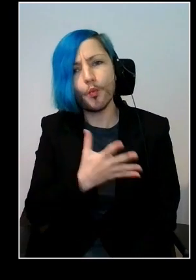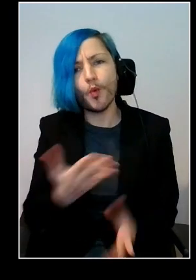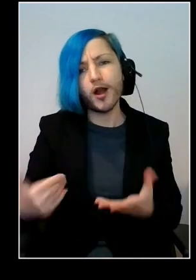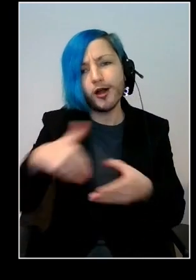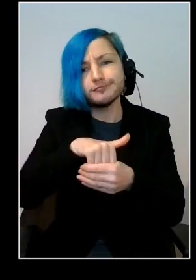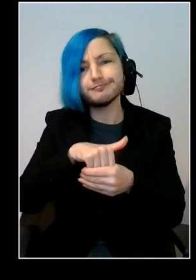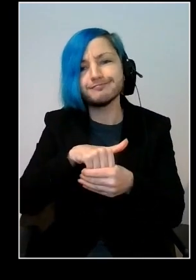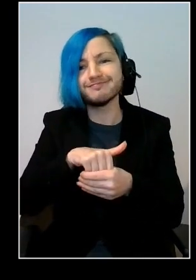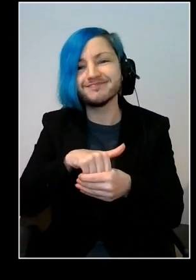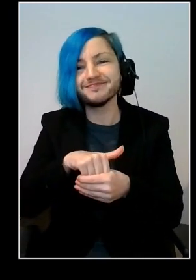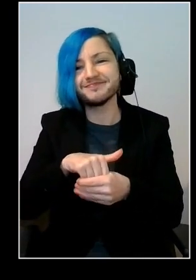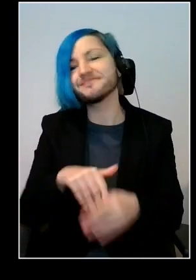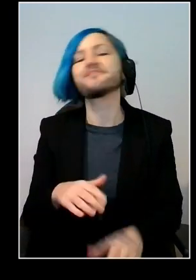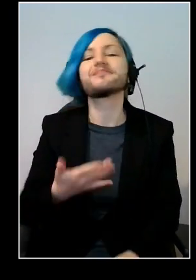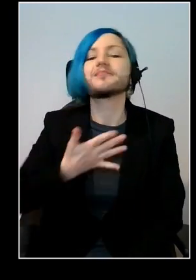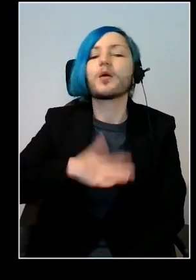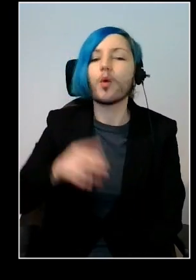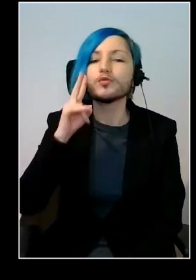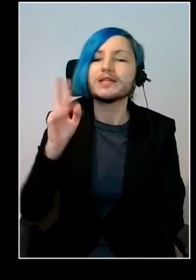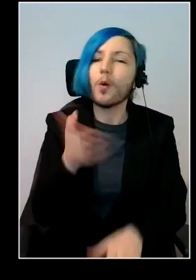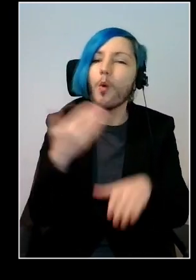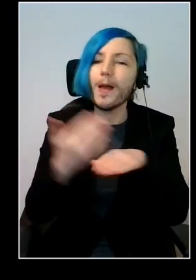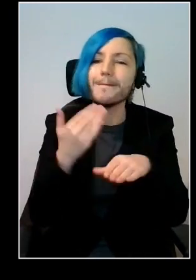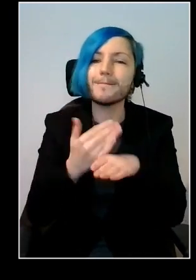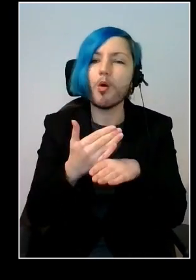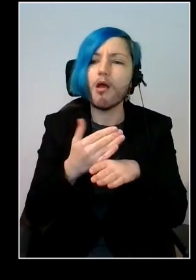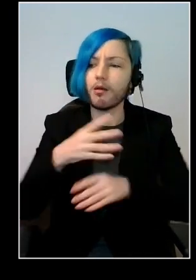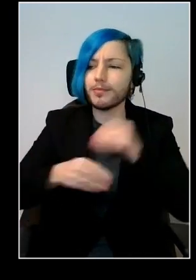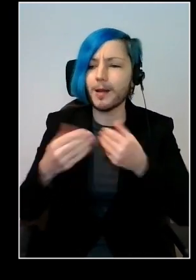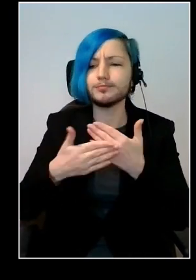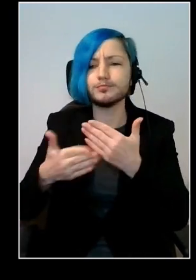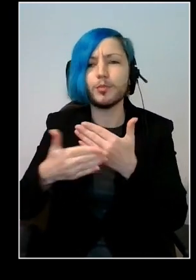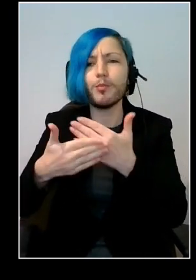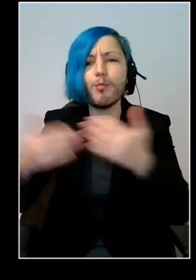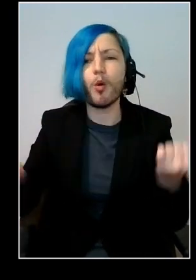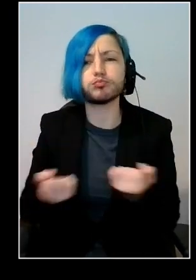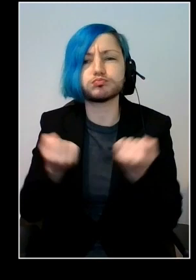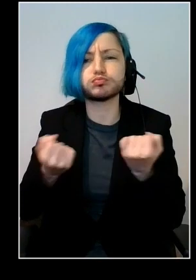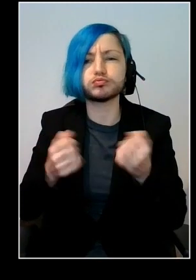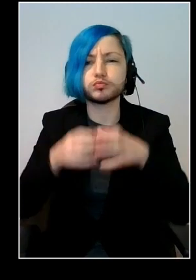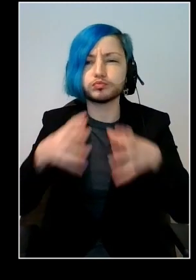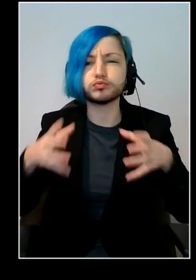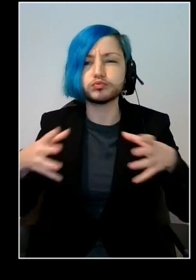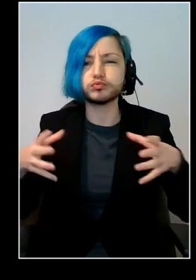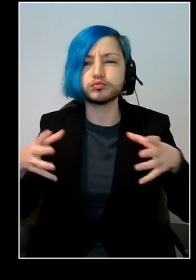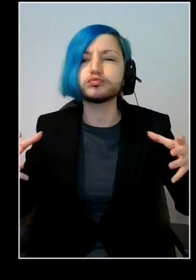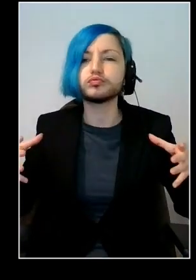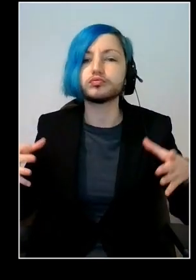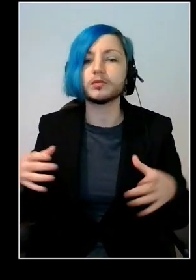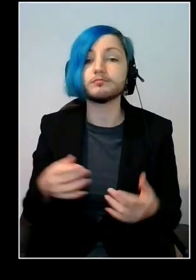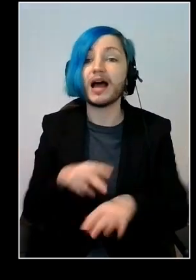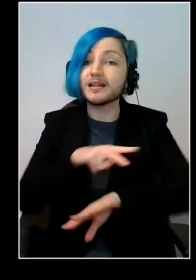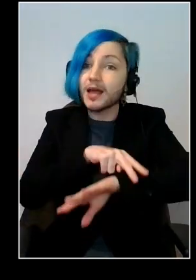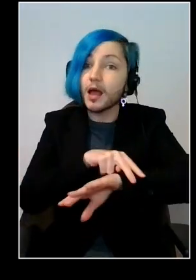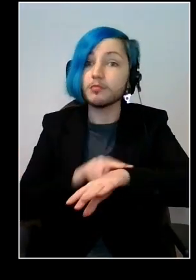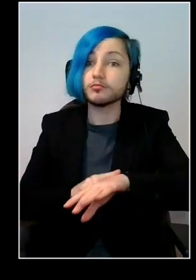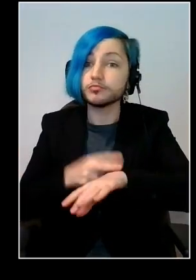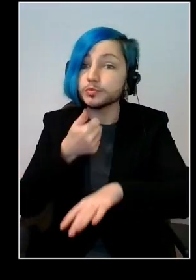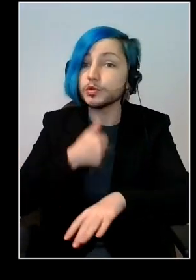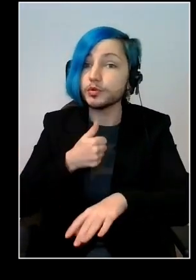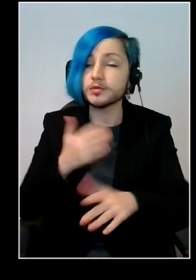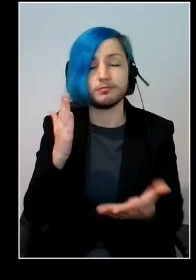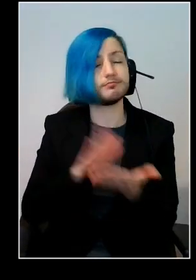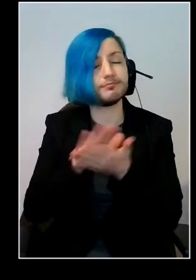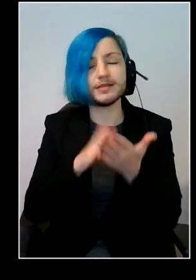to see our region's employers go from strength to strength, and with apprenticeships, we can. Thank you